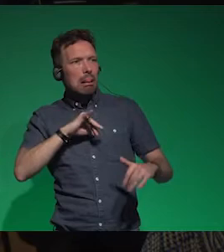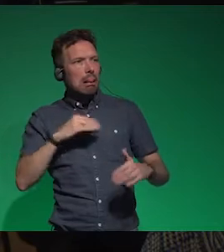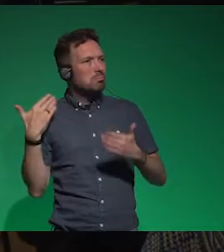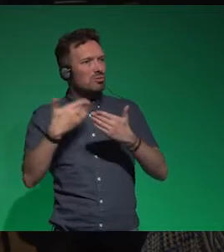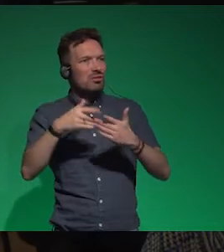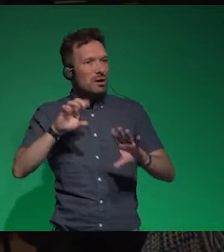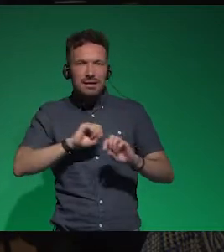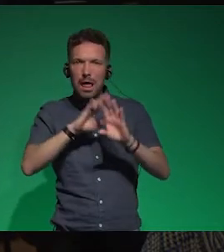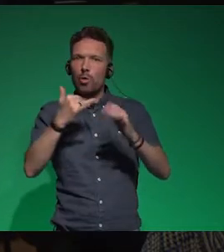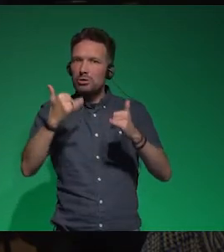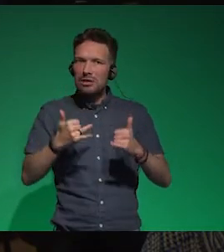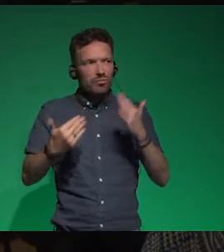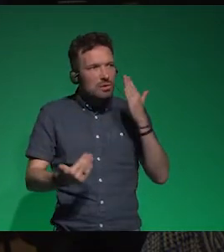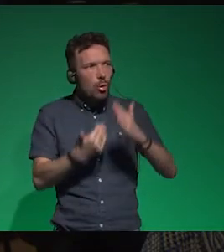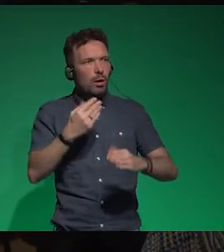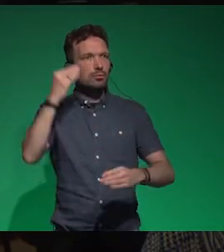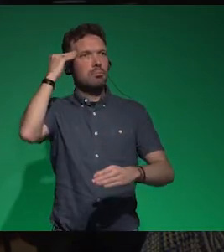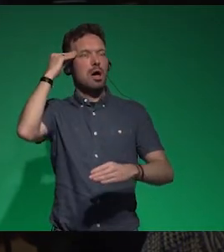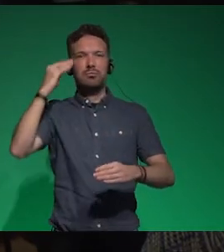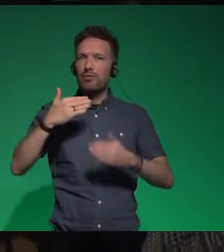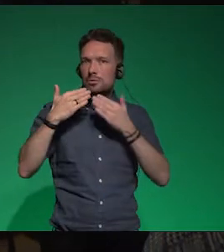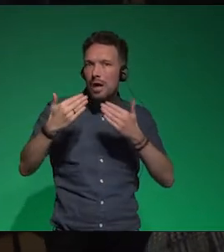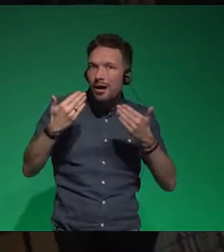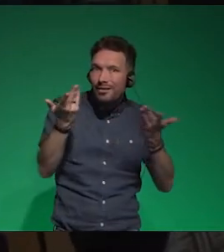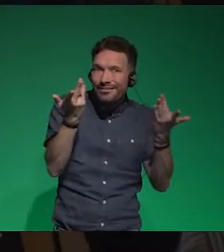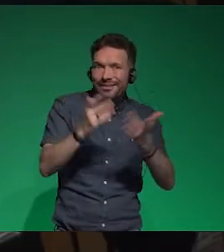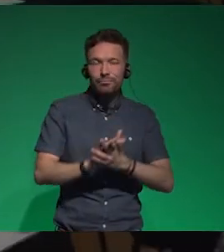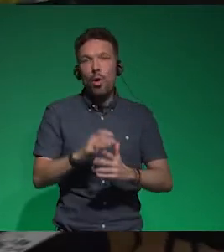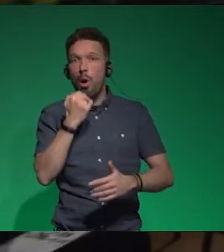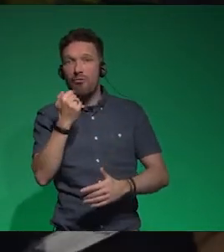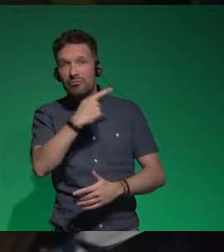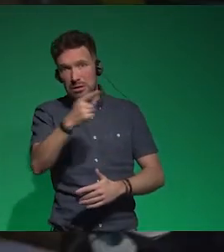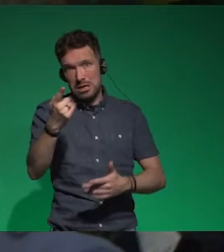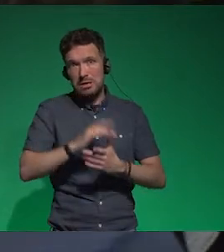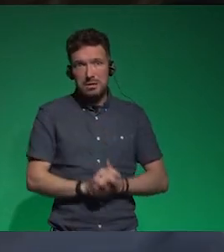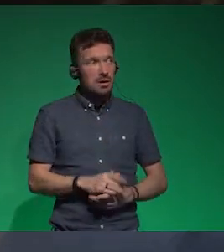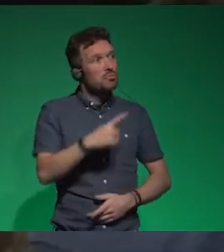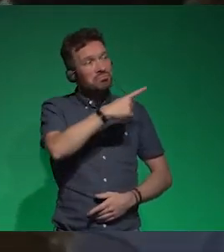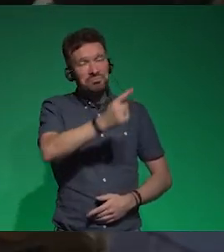break. And with this, I hand over back to Andrea. Thank you.